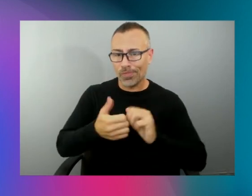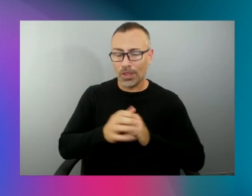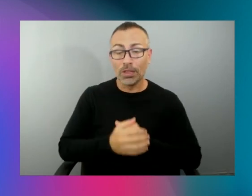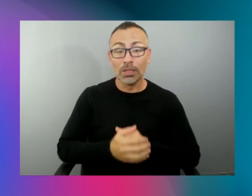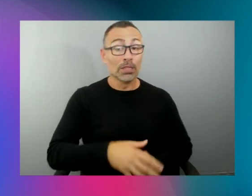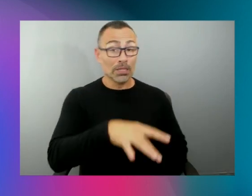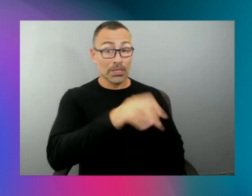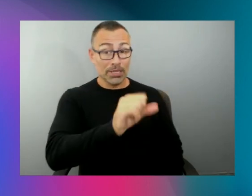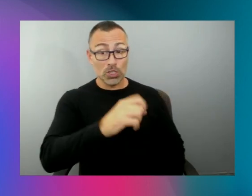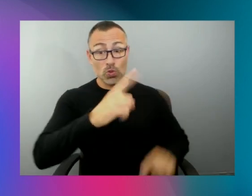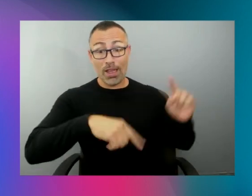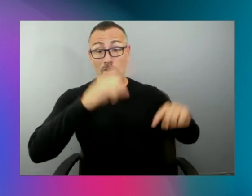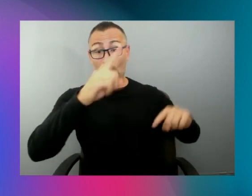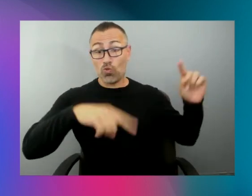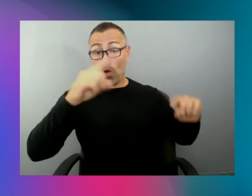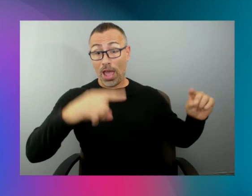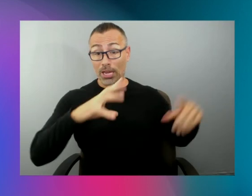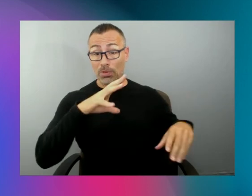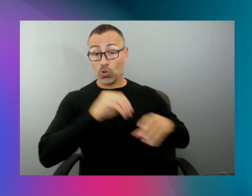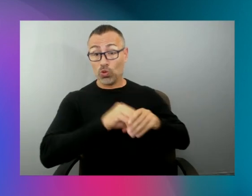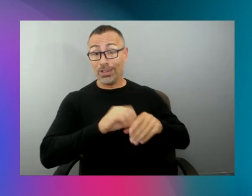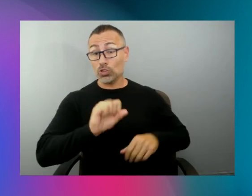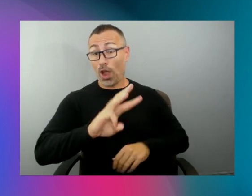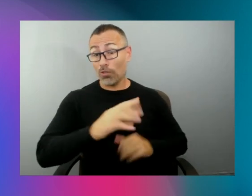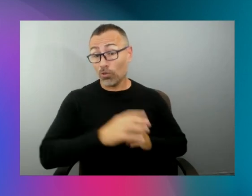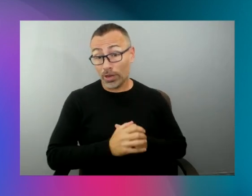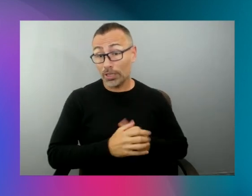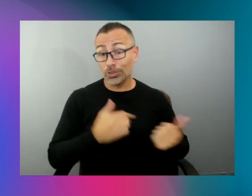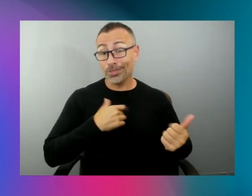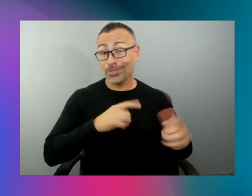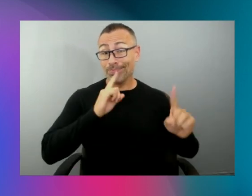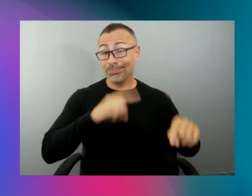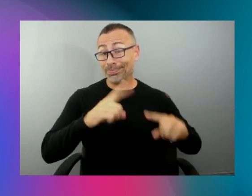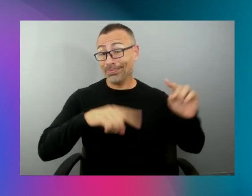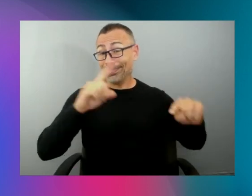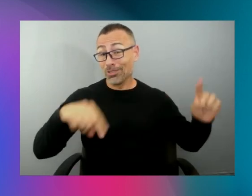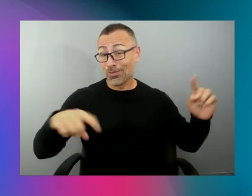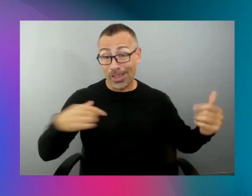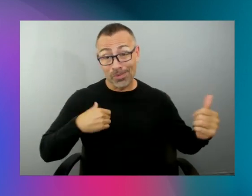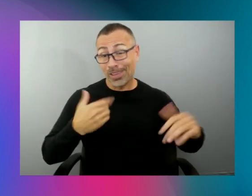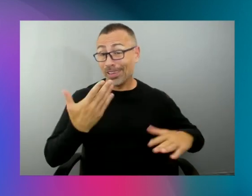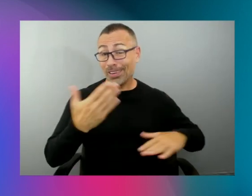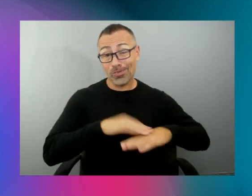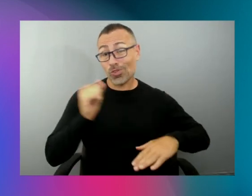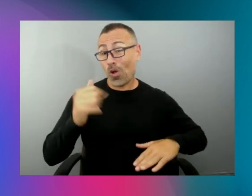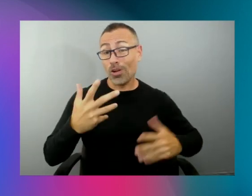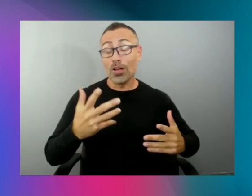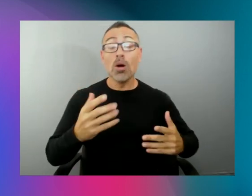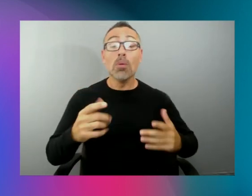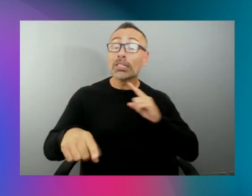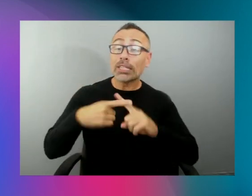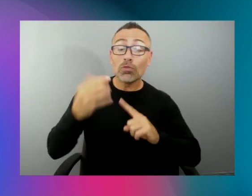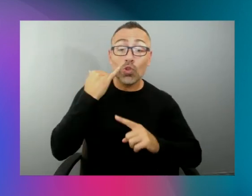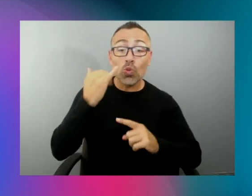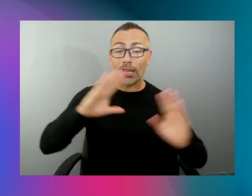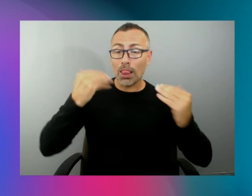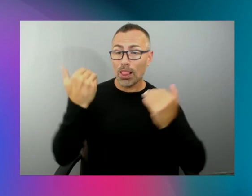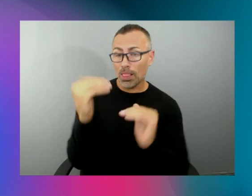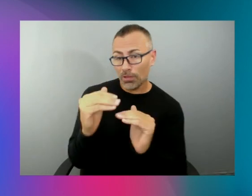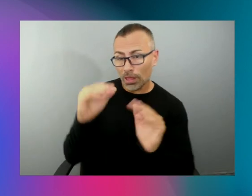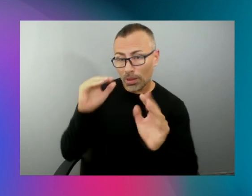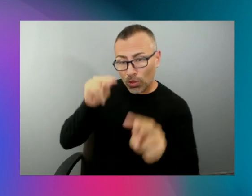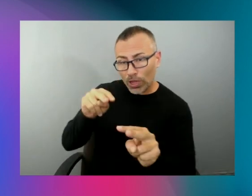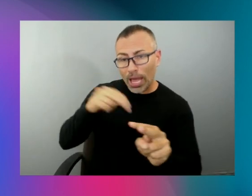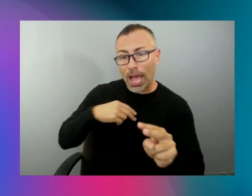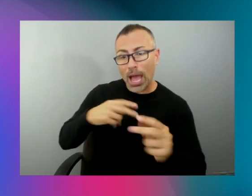to maintain the servers. You just put the command, it can execute on behalf of you, and you can call programmatically as well. All right. And we've got about a minute left. Sorry, Raghav, I didn't mean